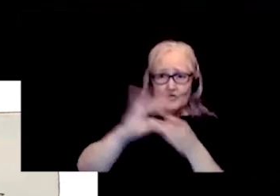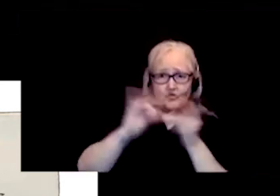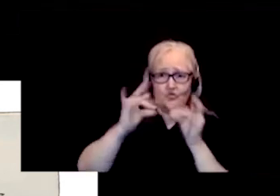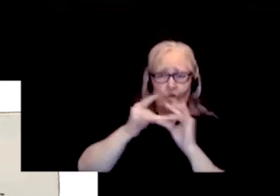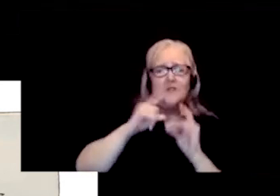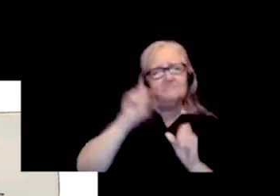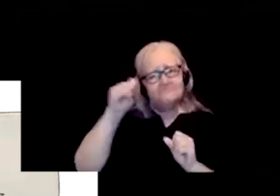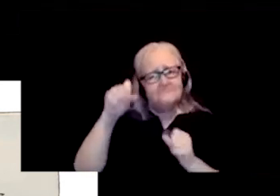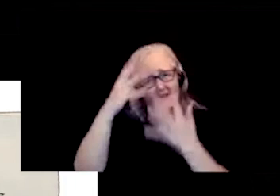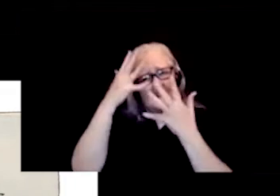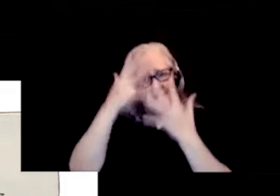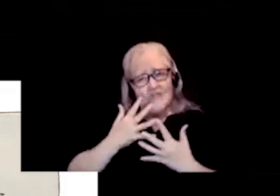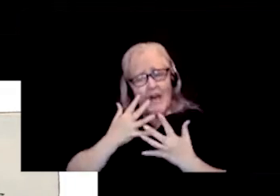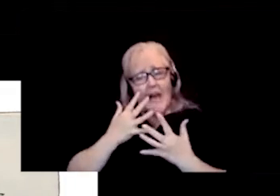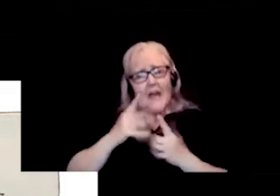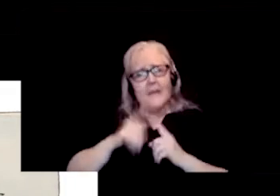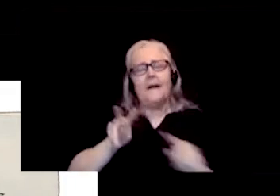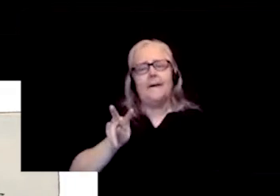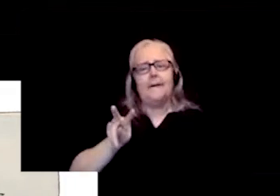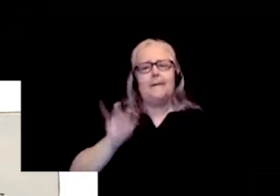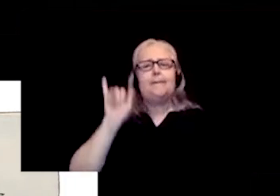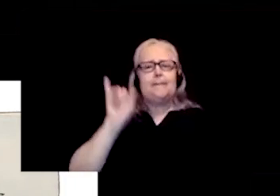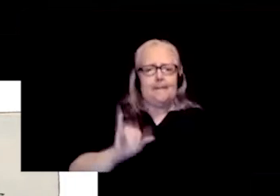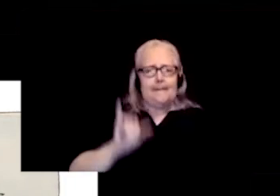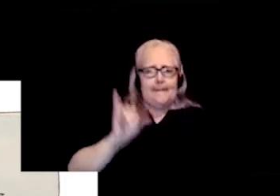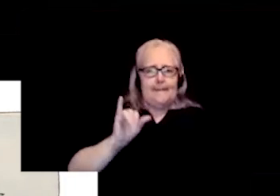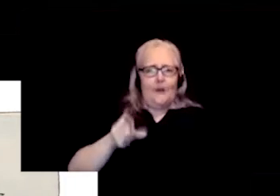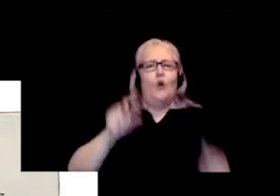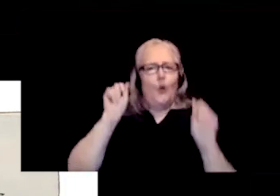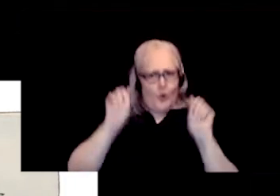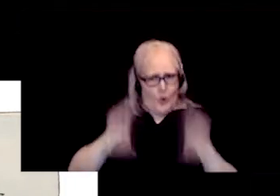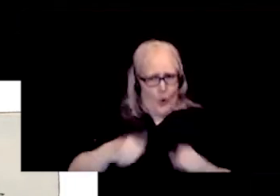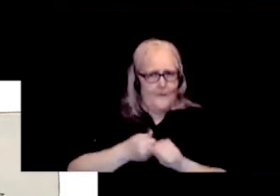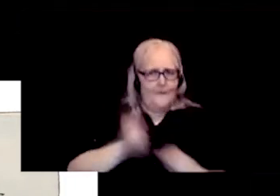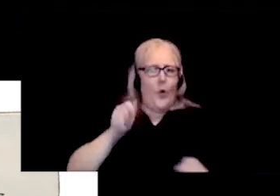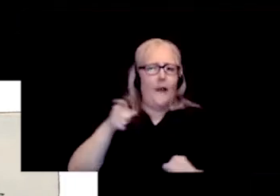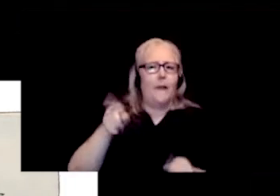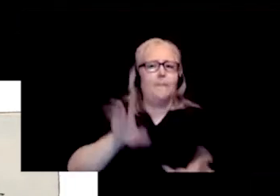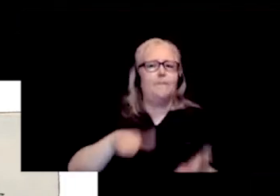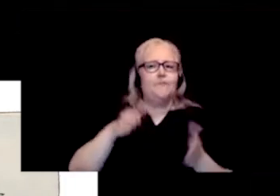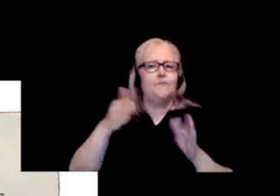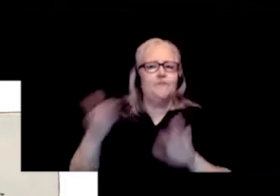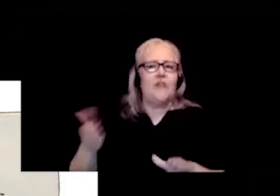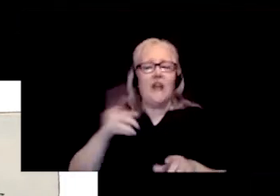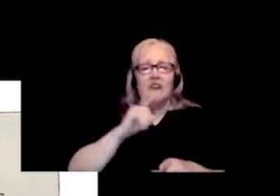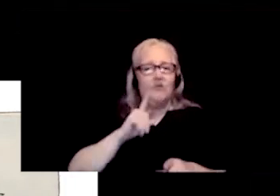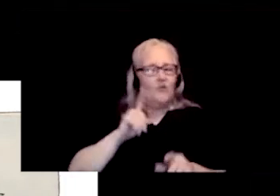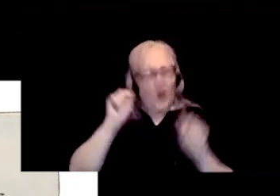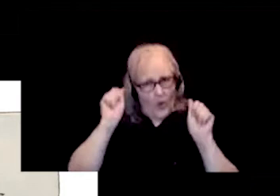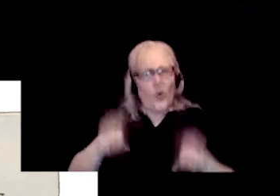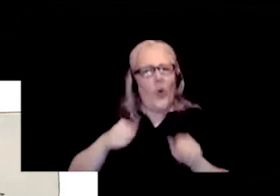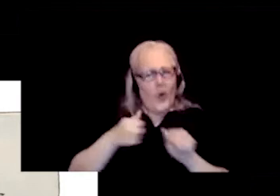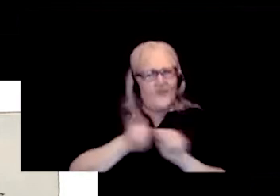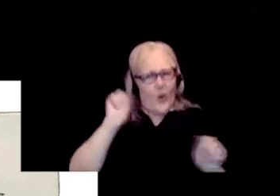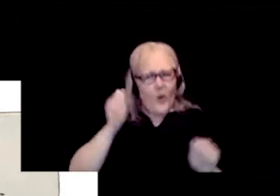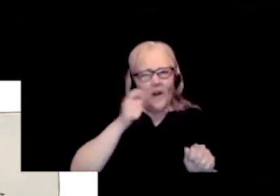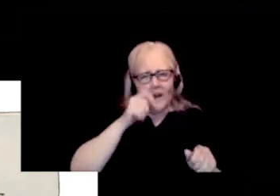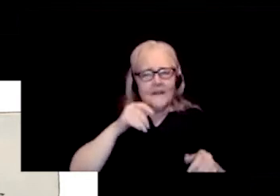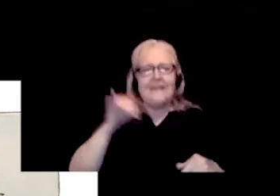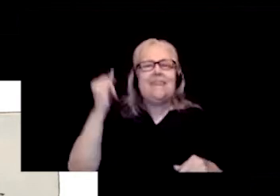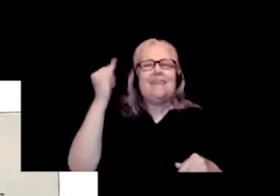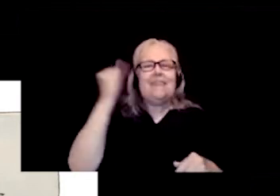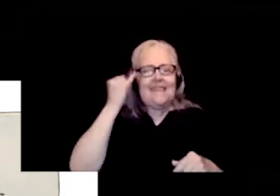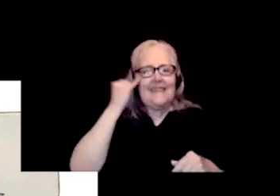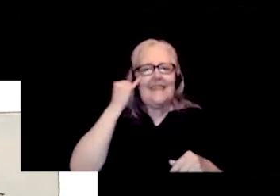is a reminder that his death was not only preventable, but downright avoidable, if only he had been fed by a